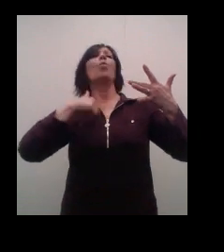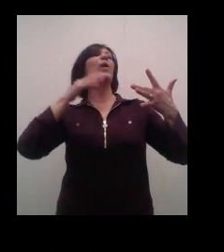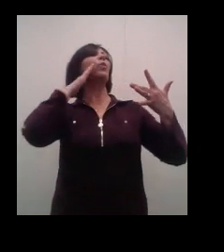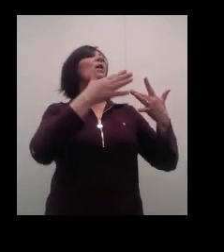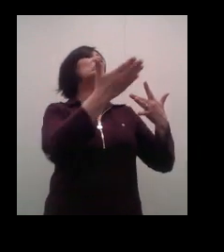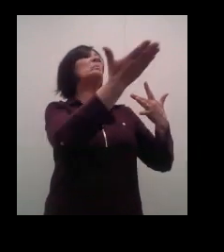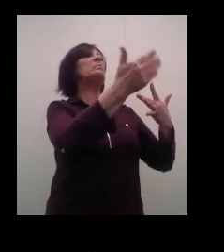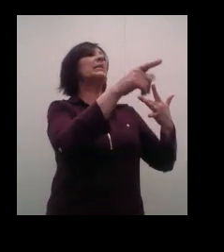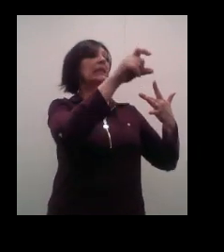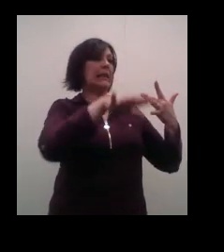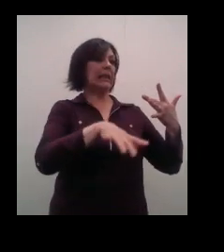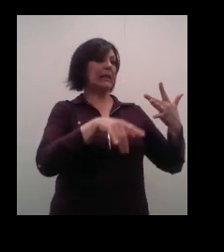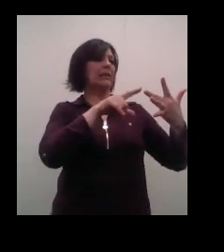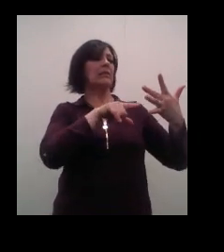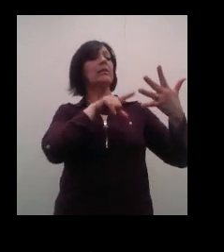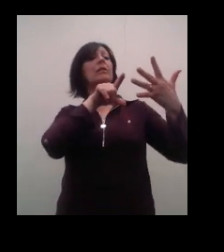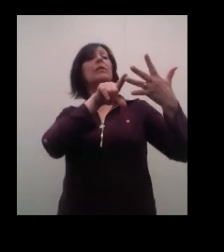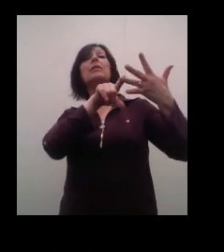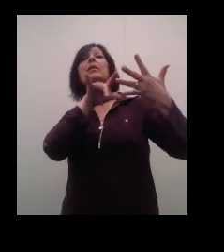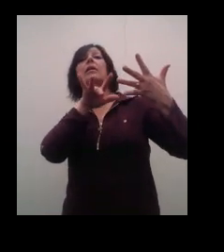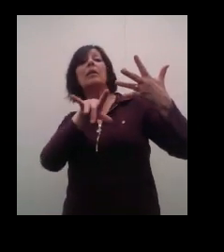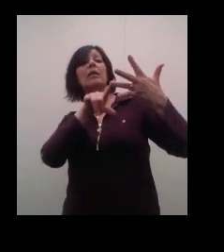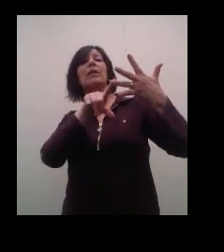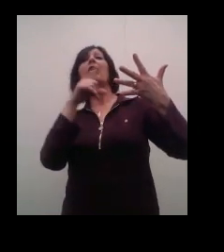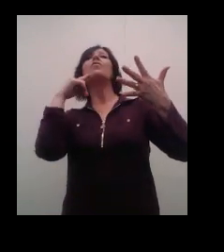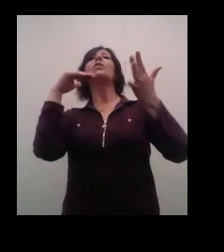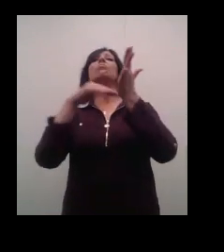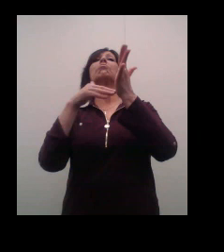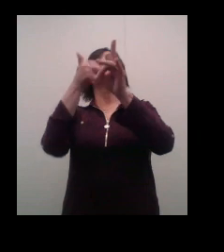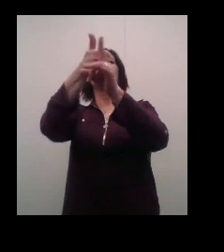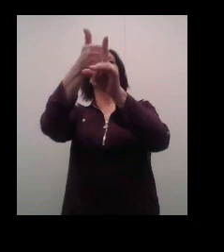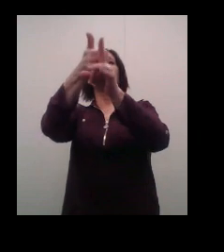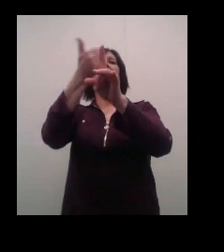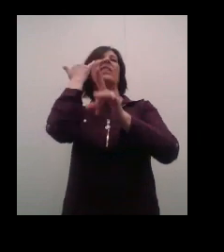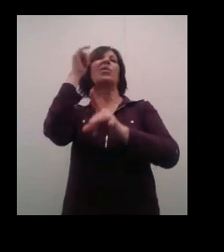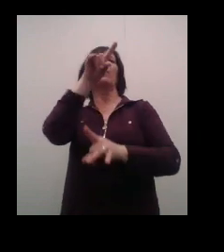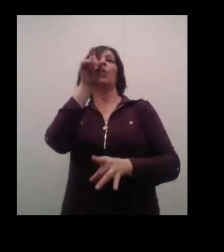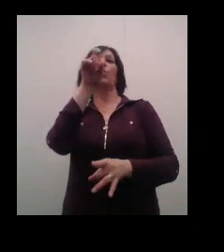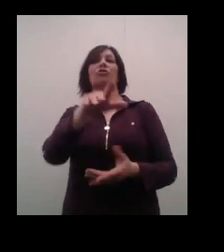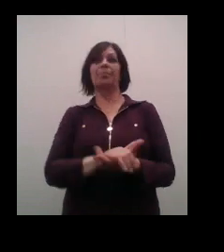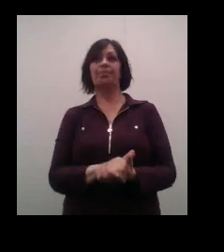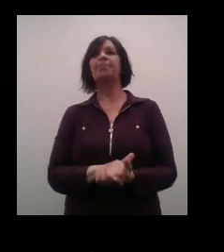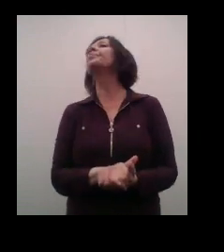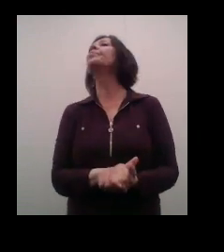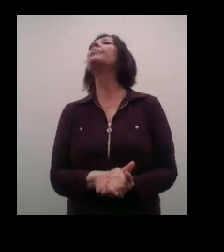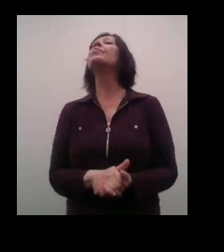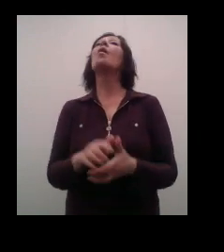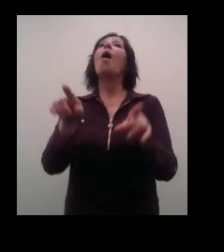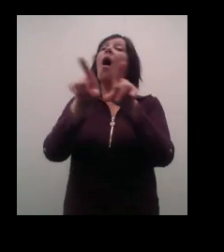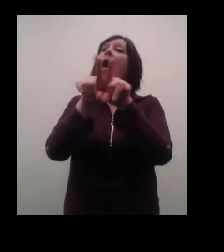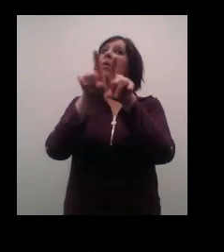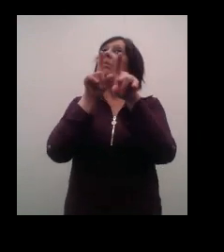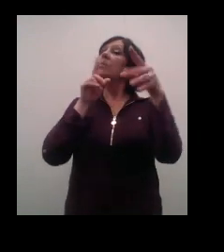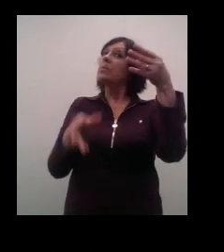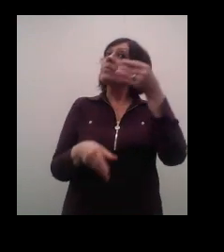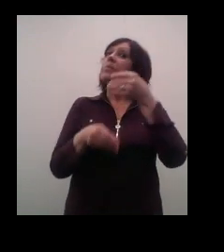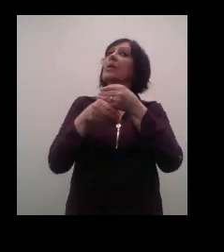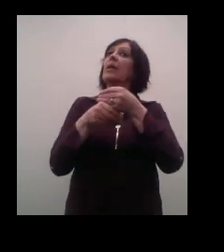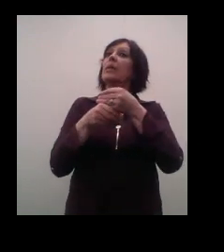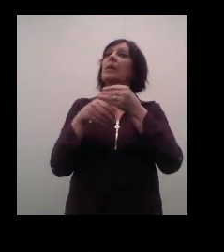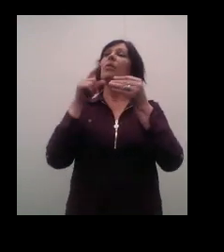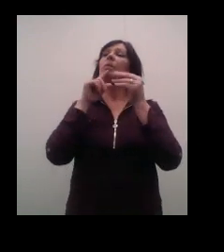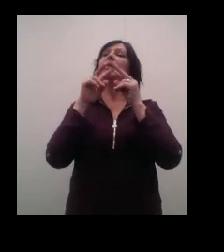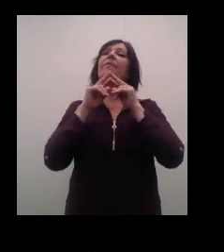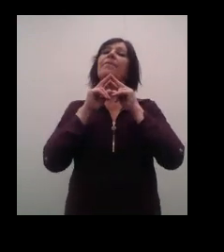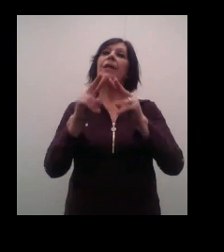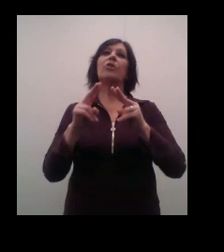you. And then option 4 is for healthcare providers that do have any questions. And also, I would just want to add that we are also being